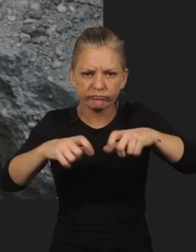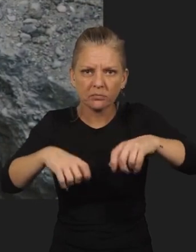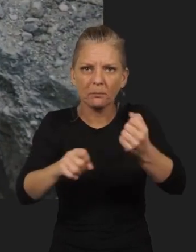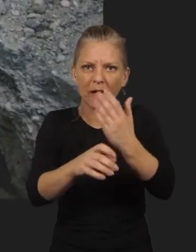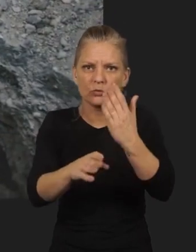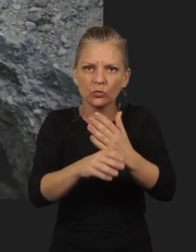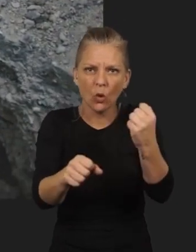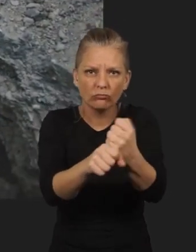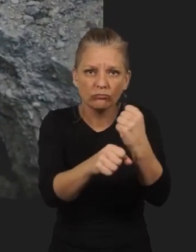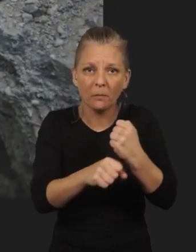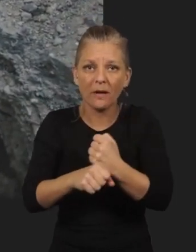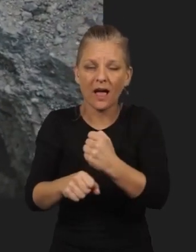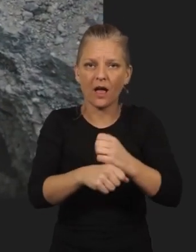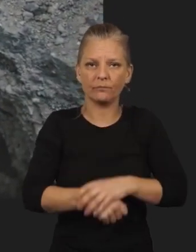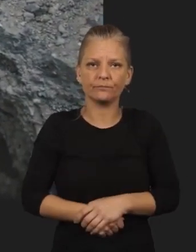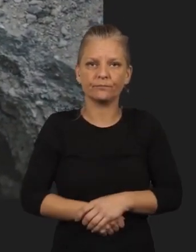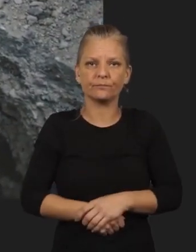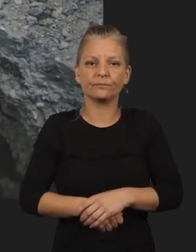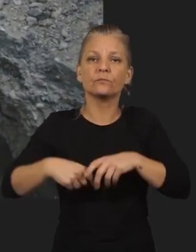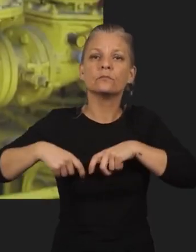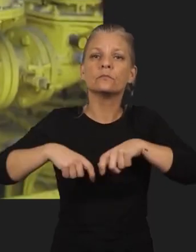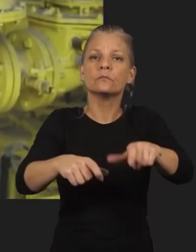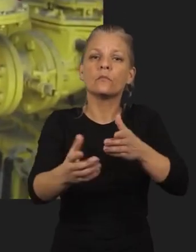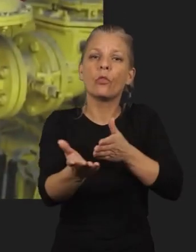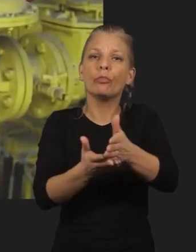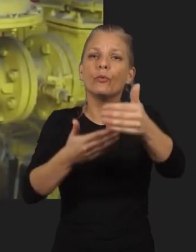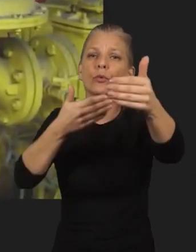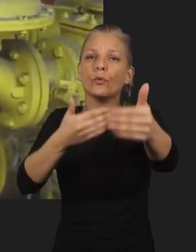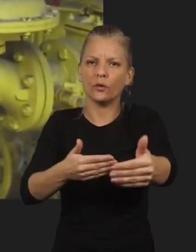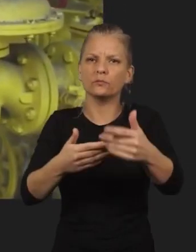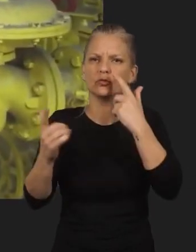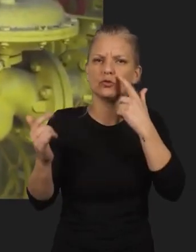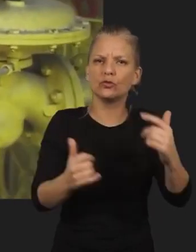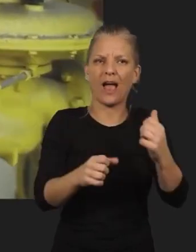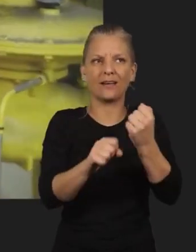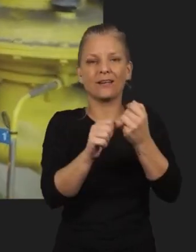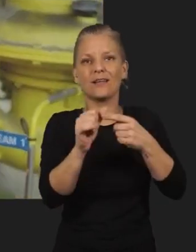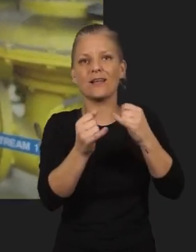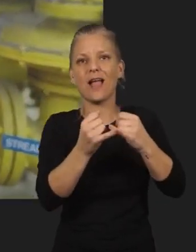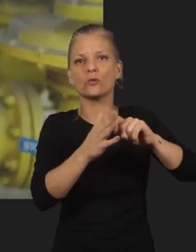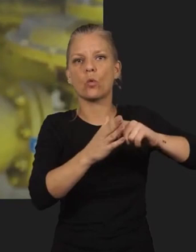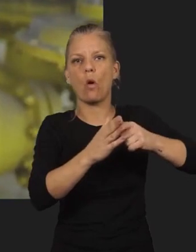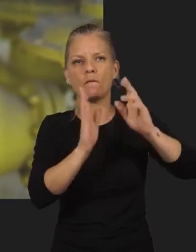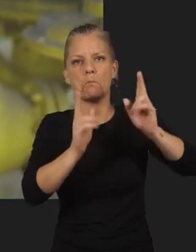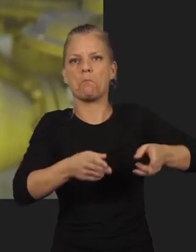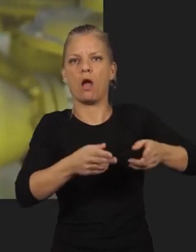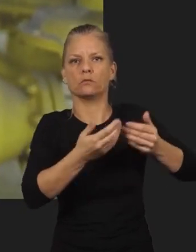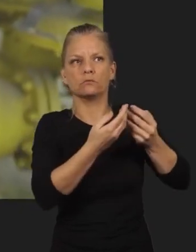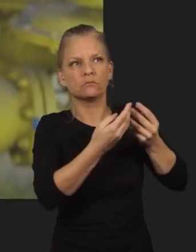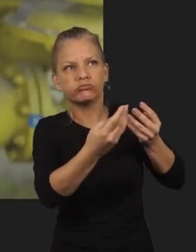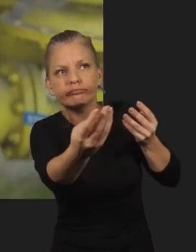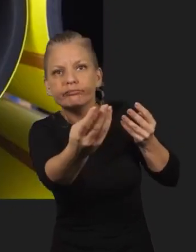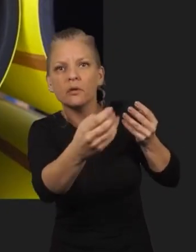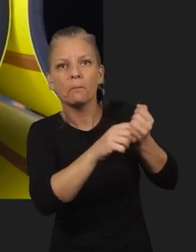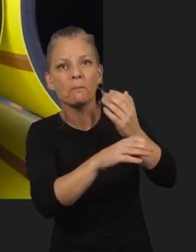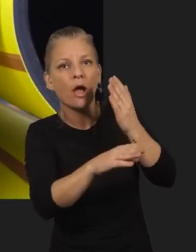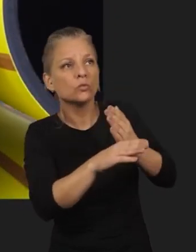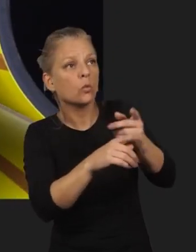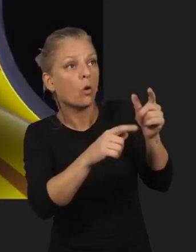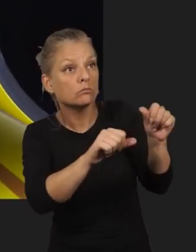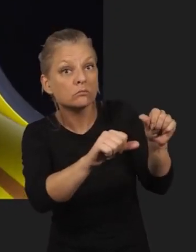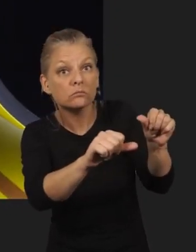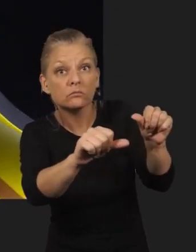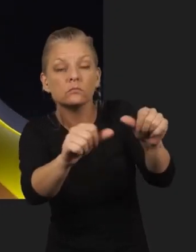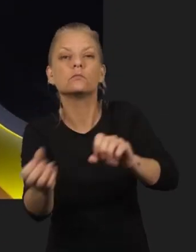so we can replace that too. During this stage, we will again need to turn the gas off to the row of properties impacted before getting supplies